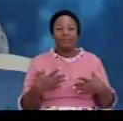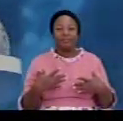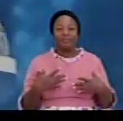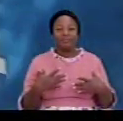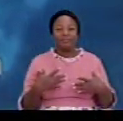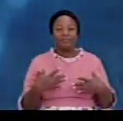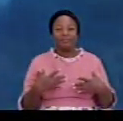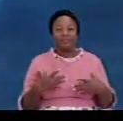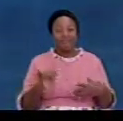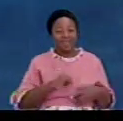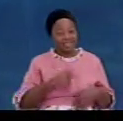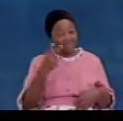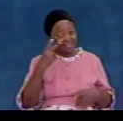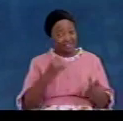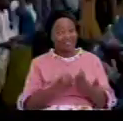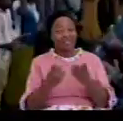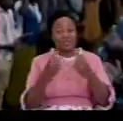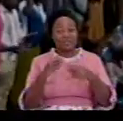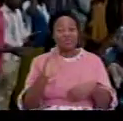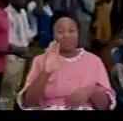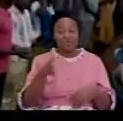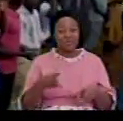I see it coming your way.